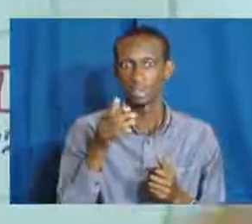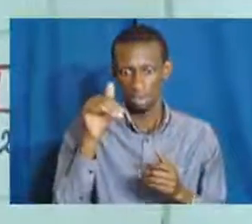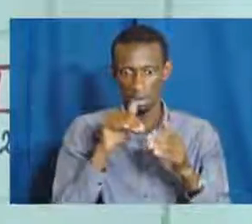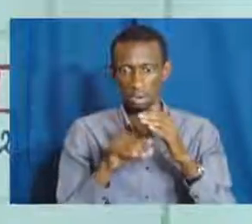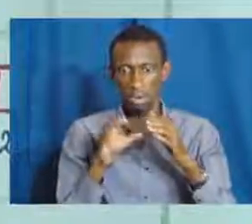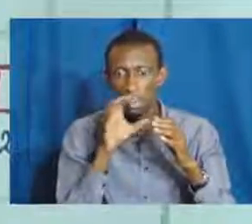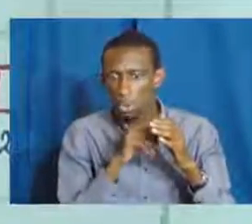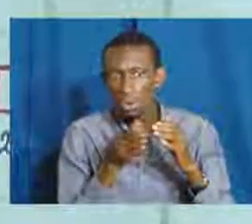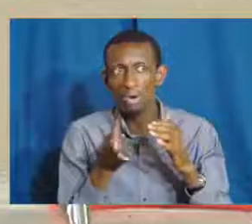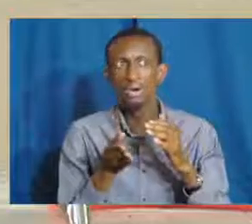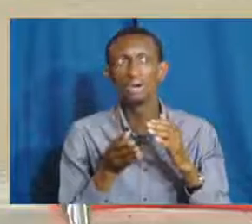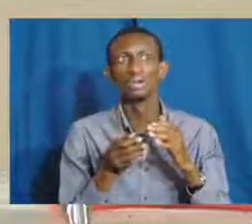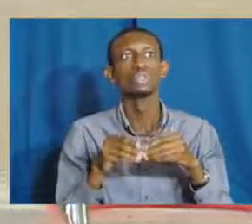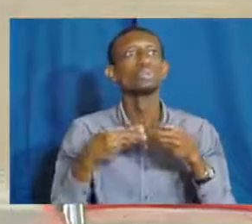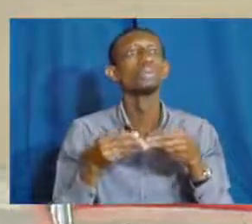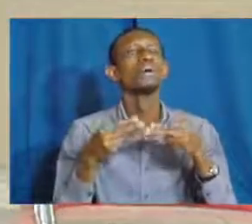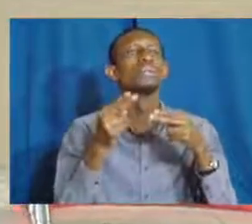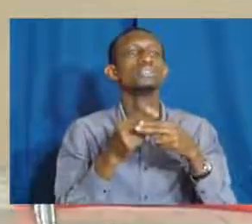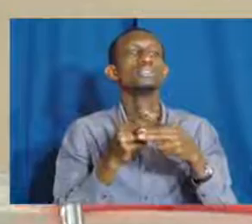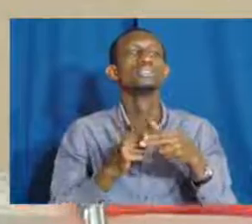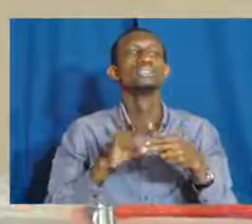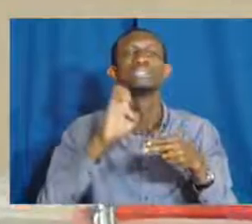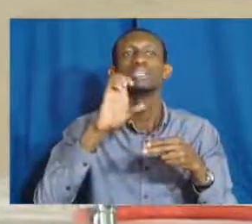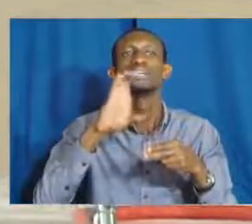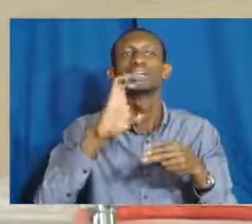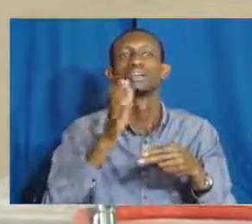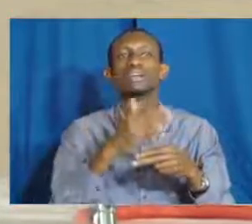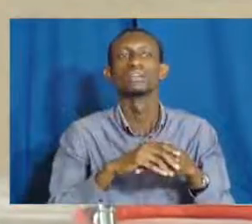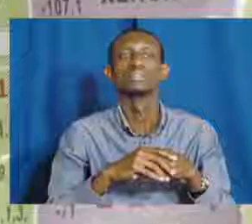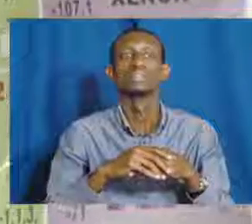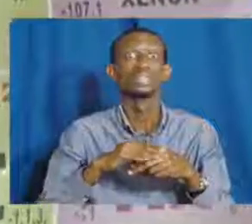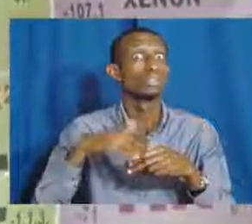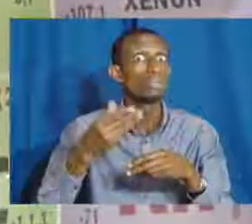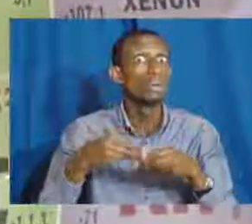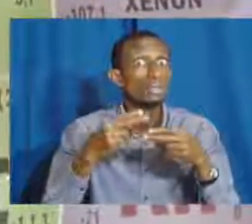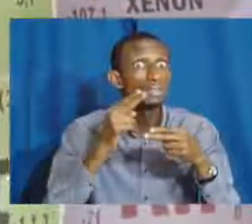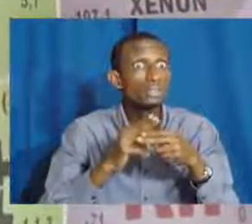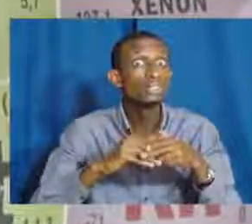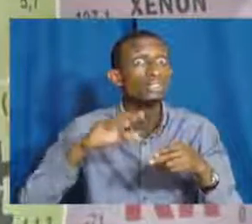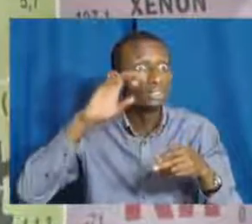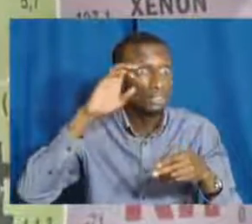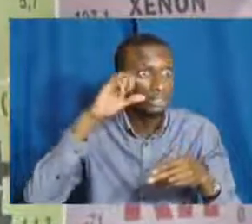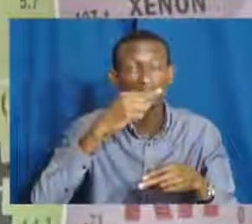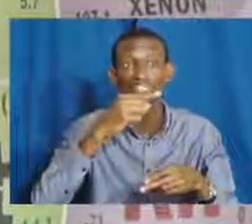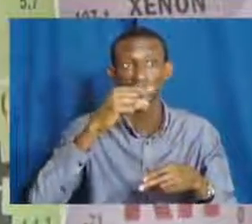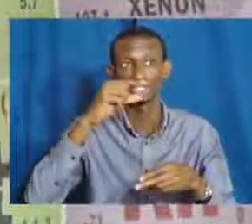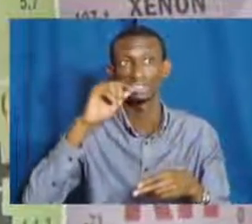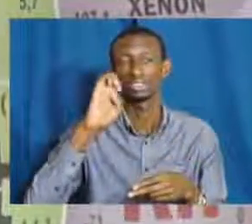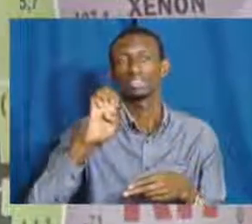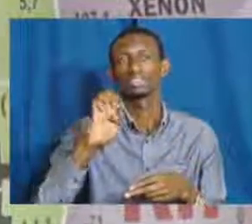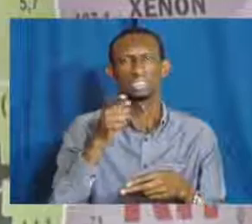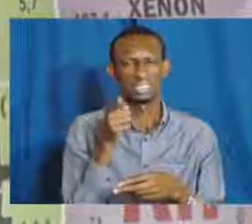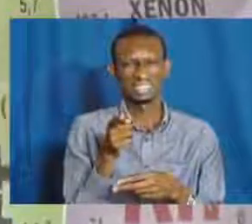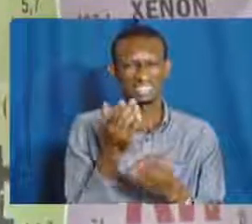called it Eka-silicon. So the element that comes after silicon was germanium. These elements, the